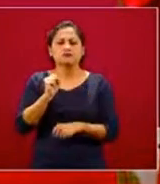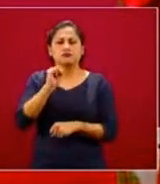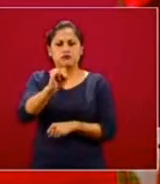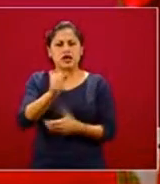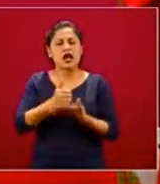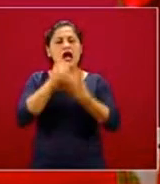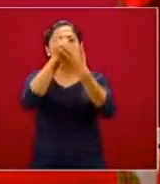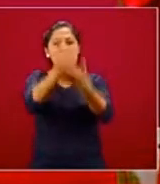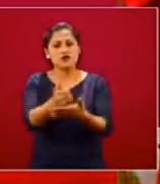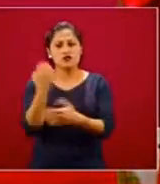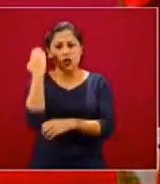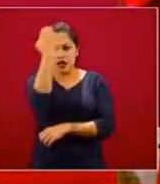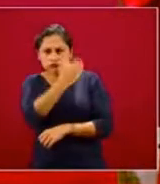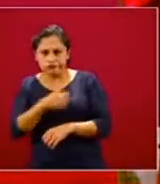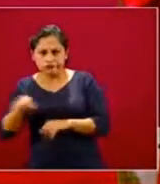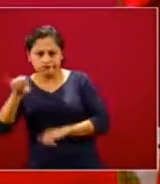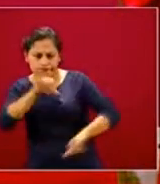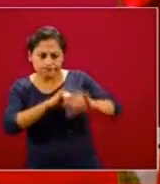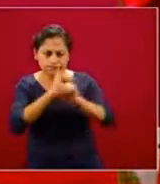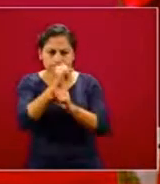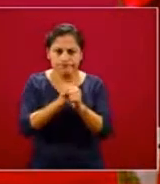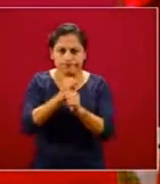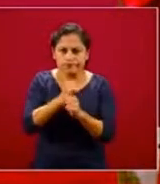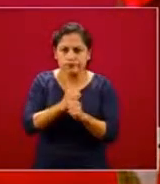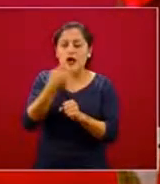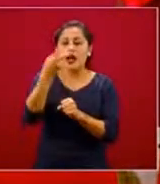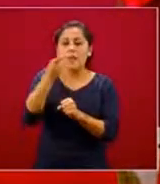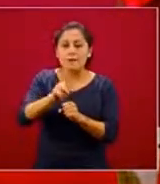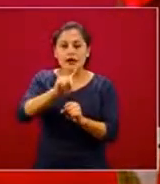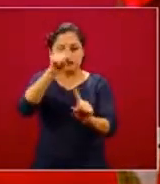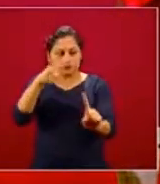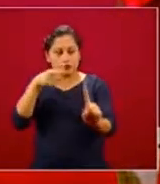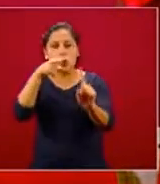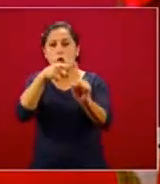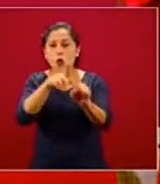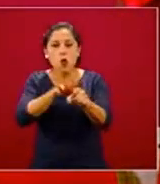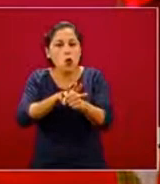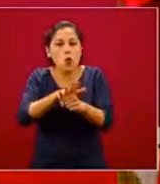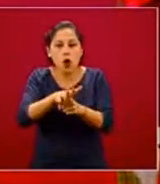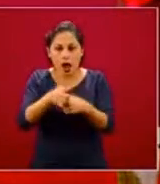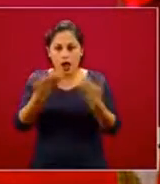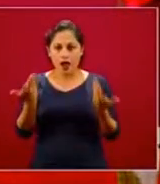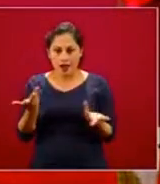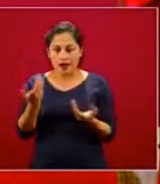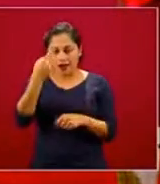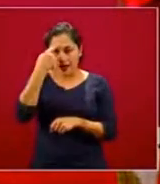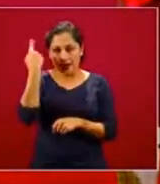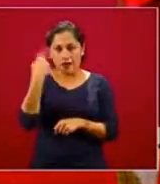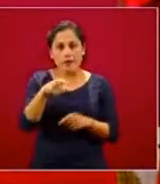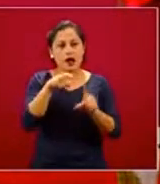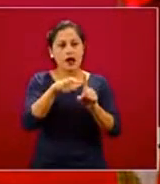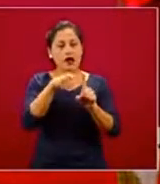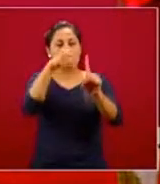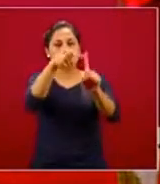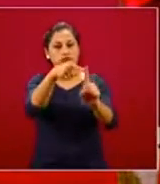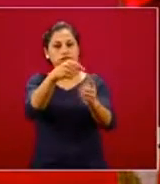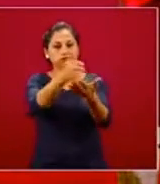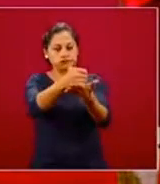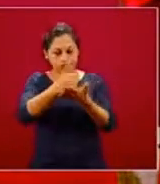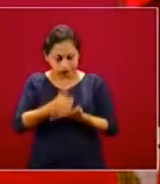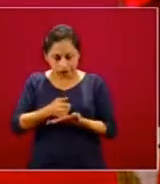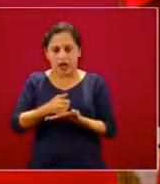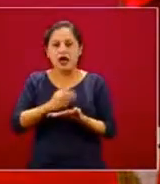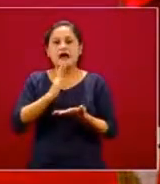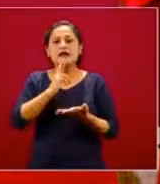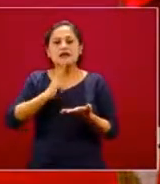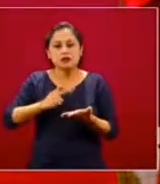to conducting testing, but it needs to be done rationally with key information in order for the test